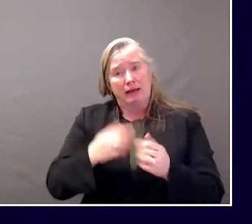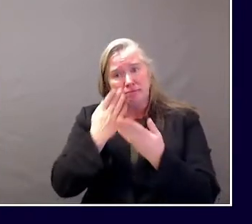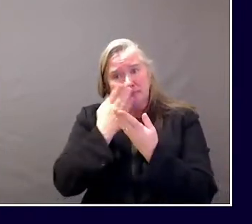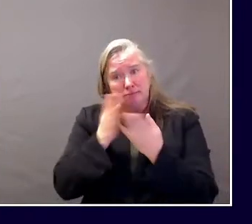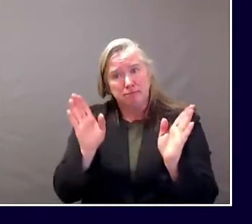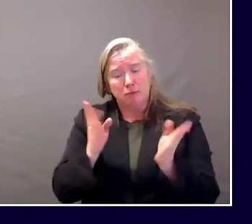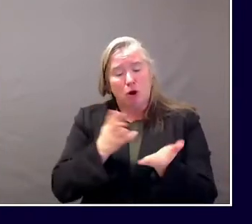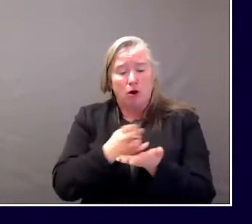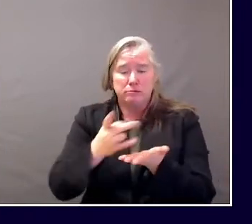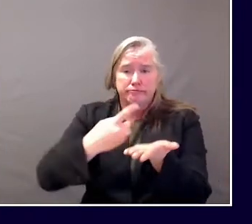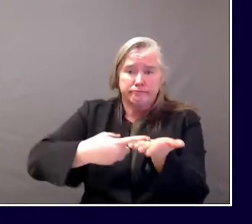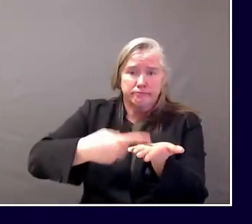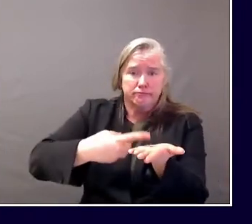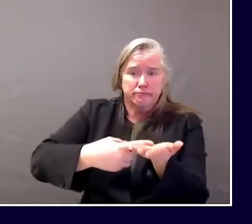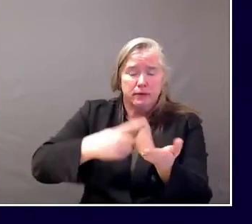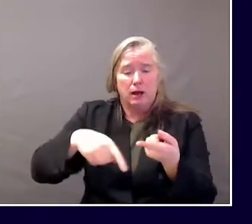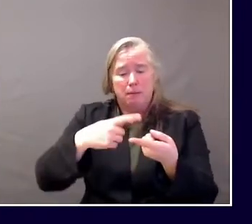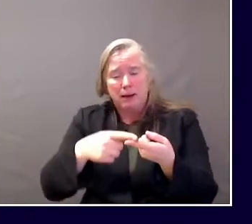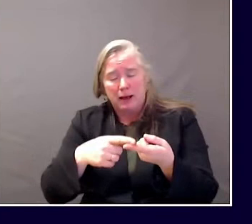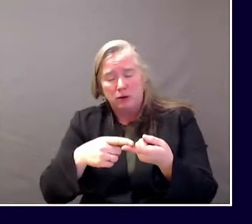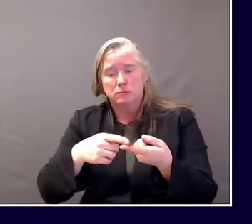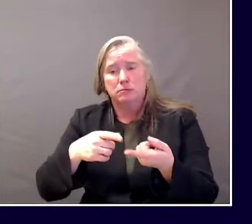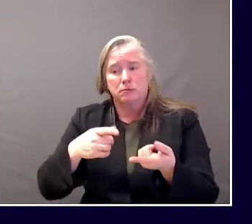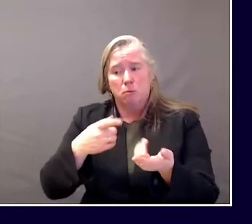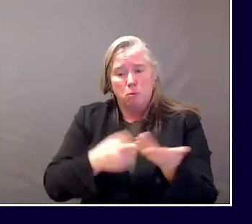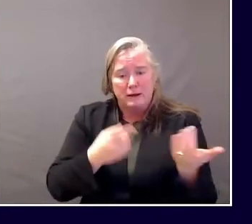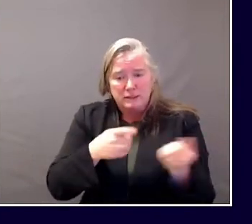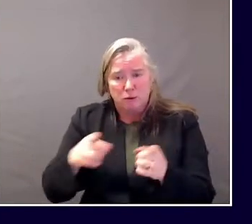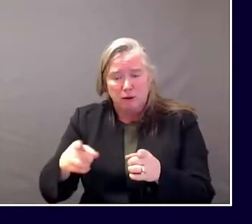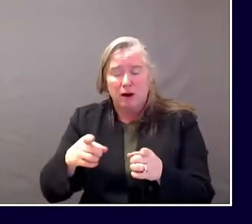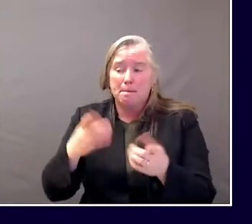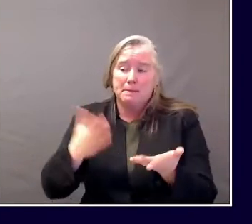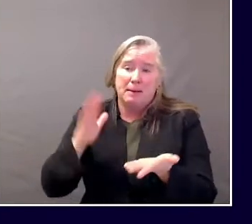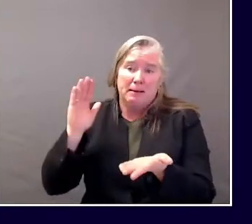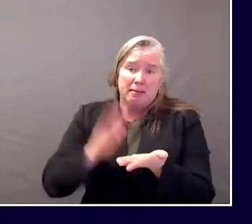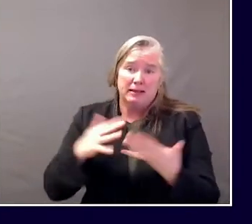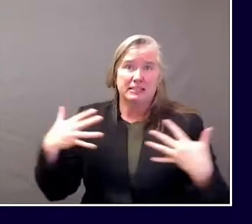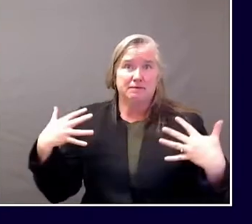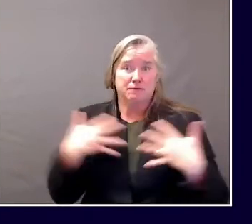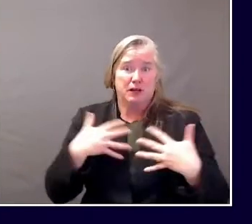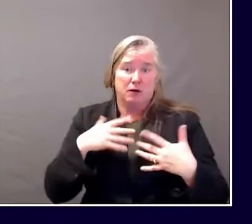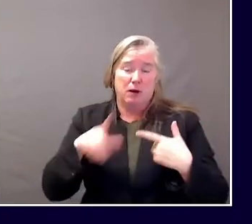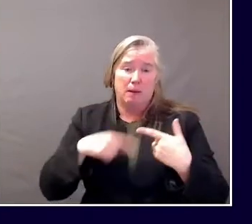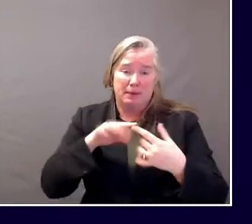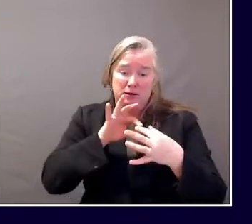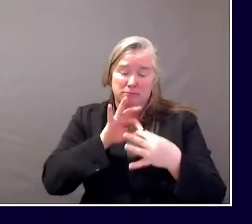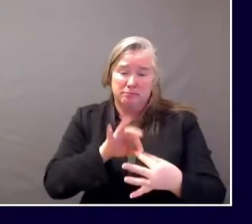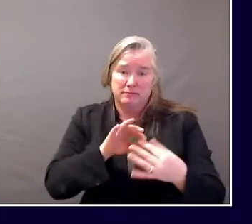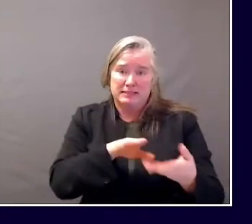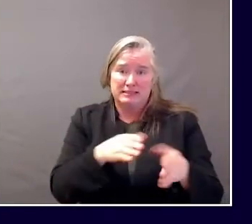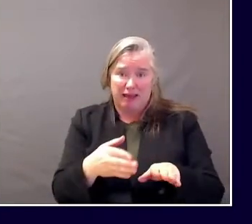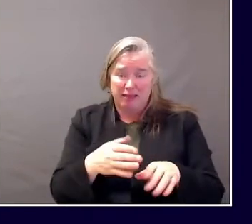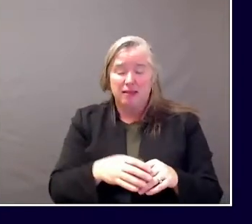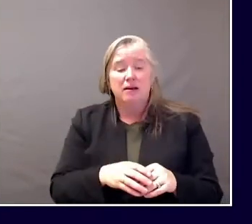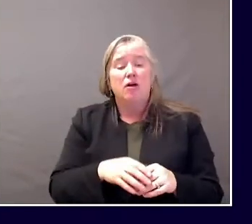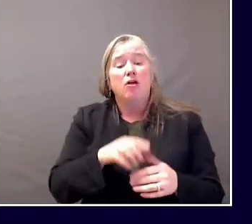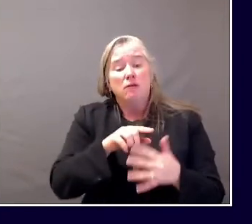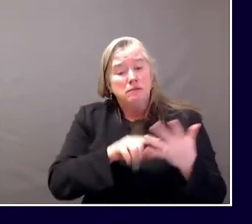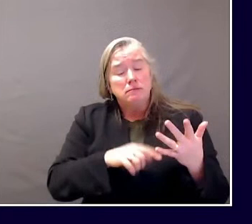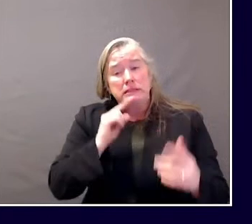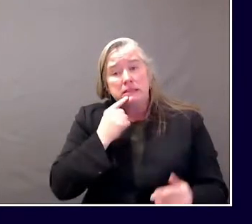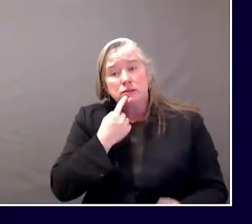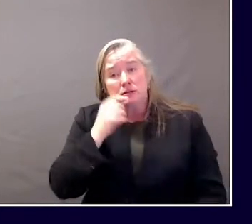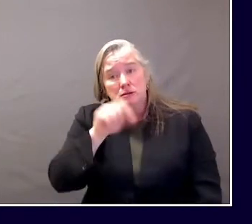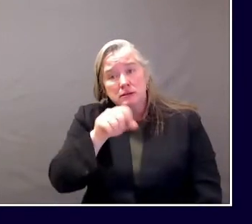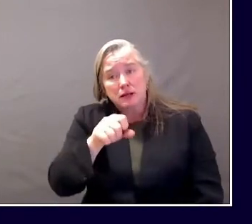make sure all of our numbers are accurate helps allay some of the fears that these deaths, although serious, did not all occur within the last 48